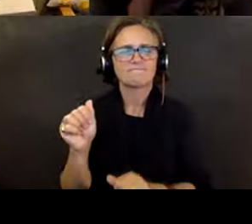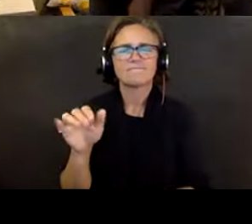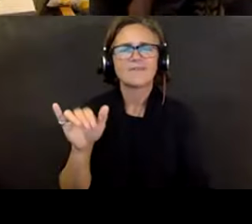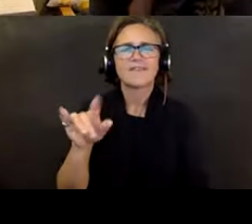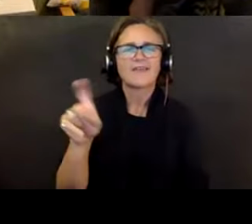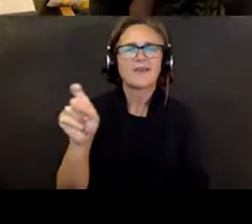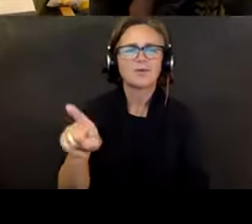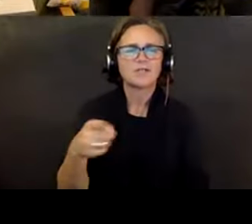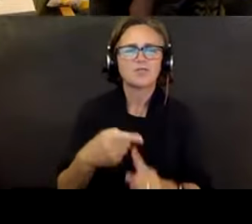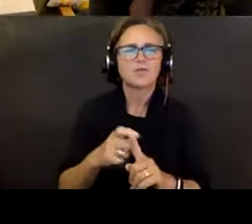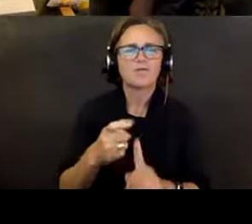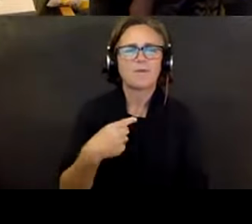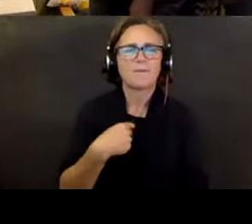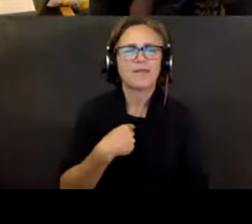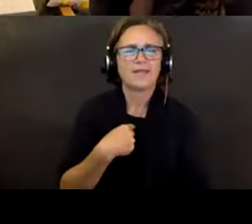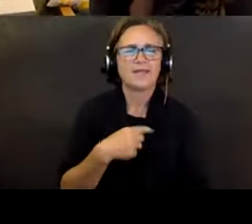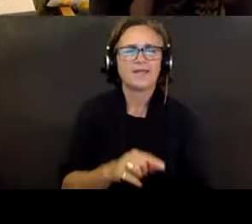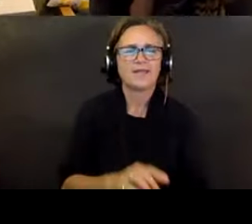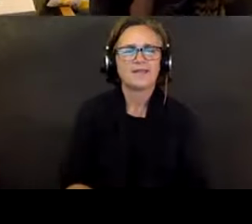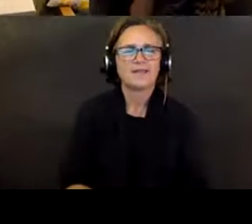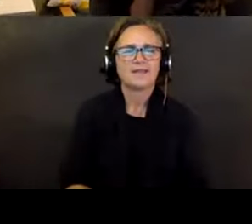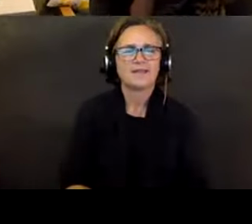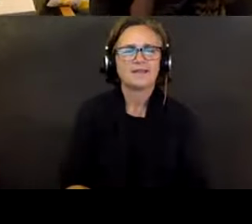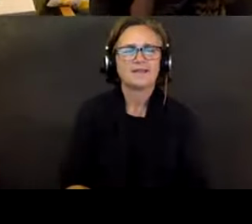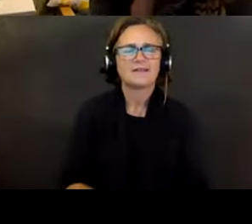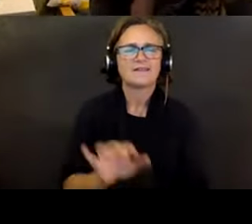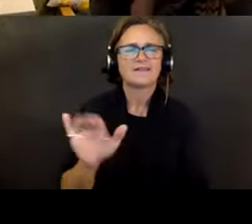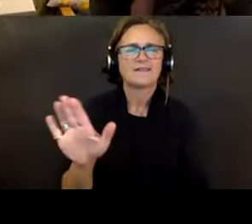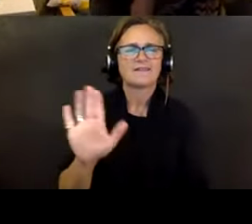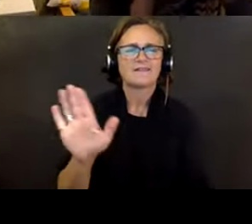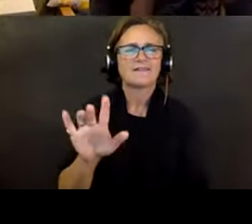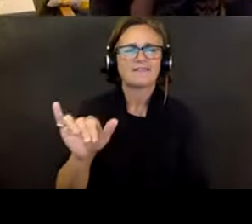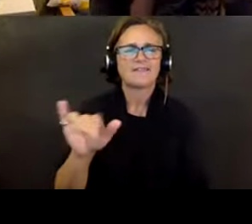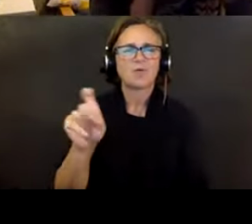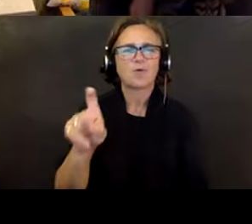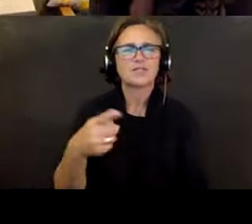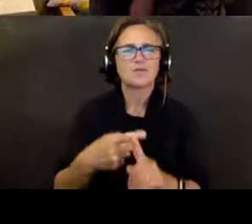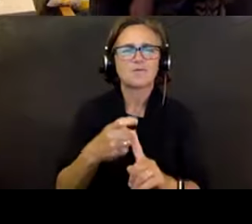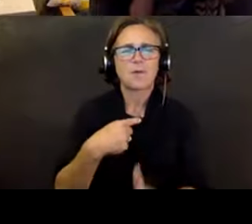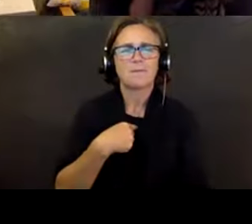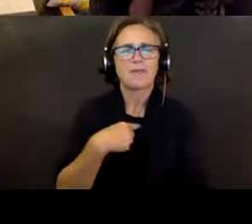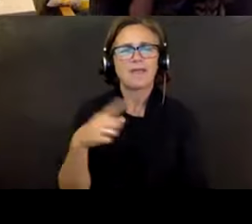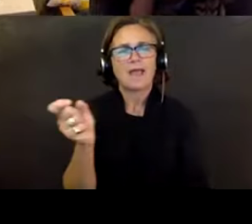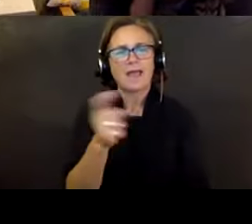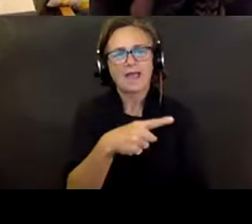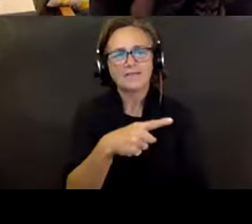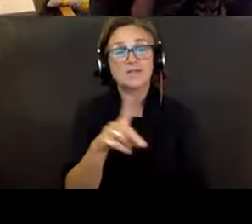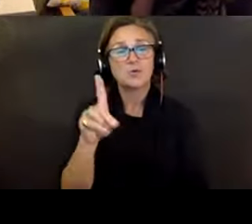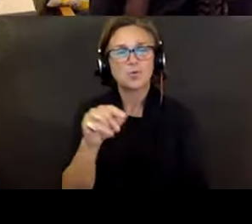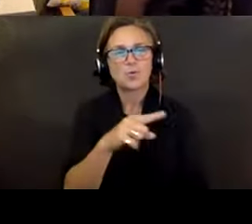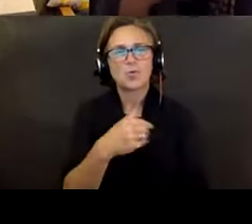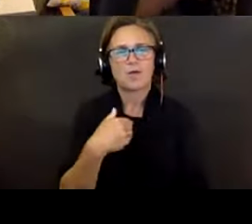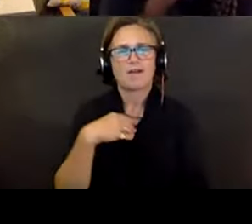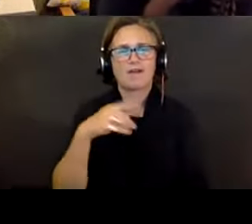chat. In the chat. It's me who asked him. Oh, if he you has a asked. question. Yeah. Oh, I